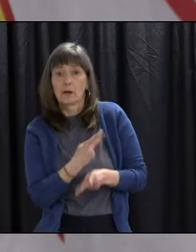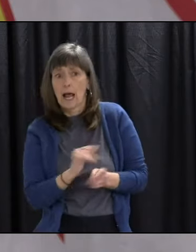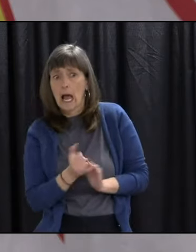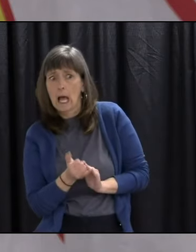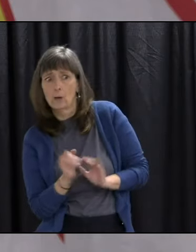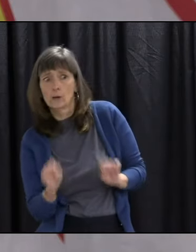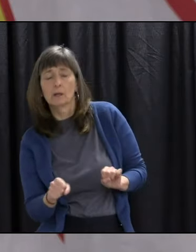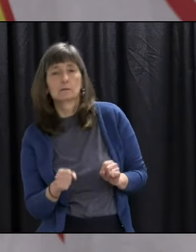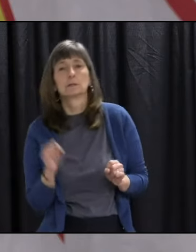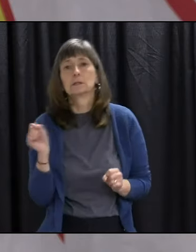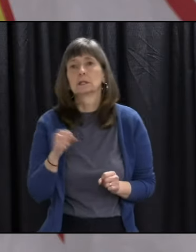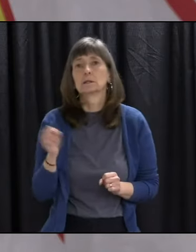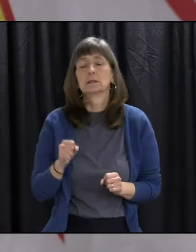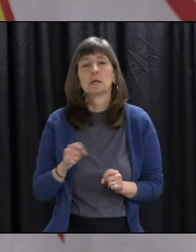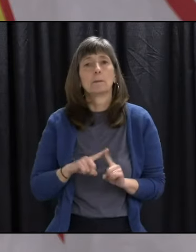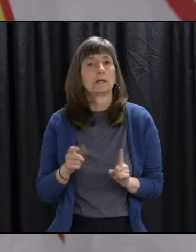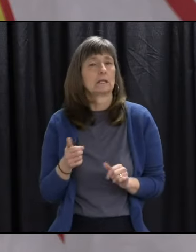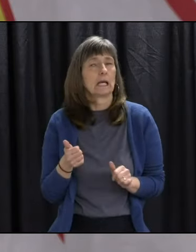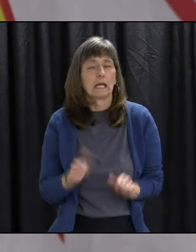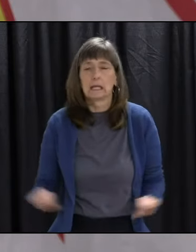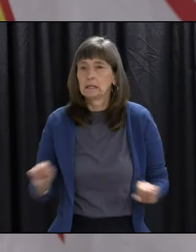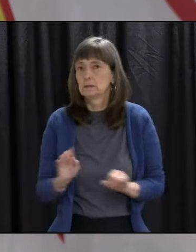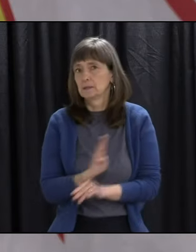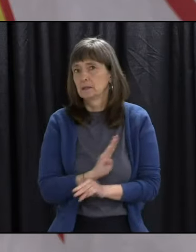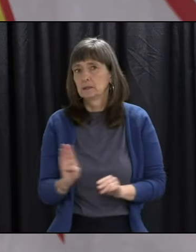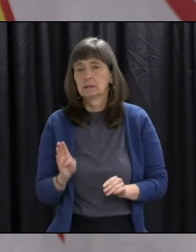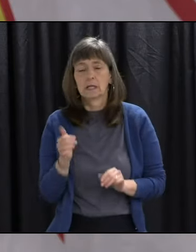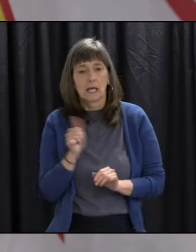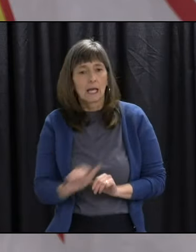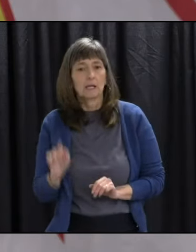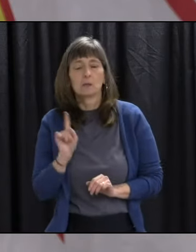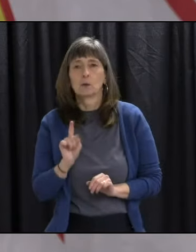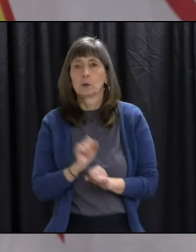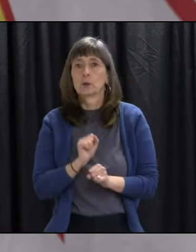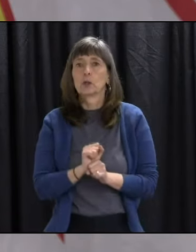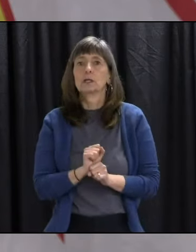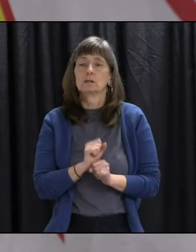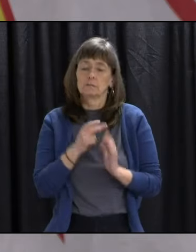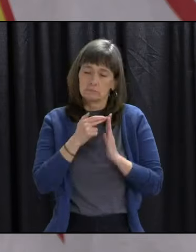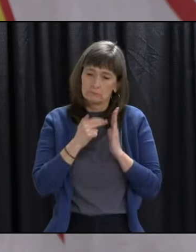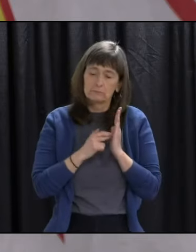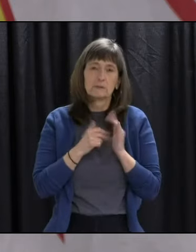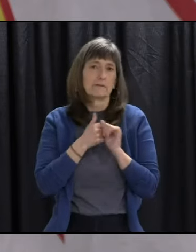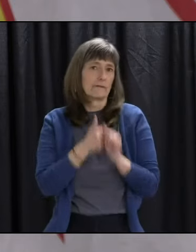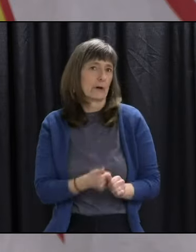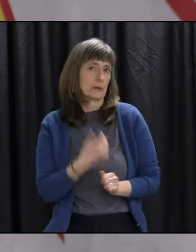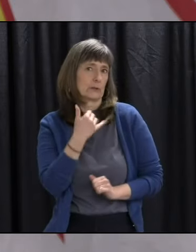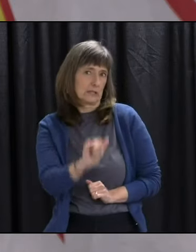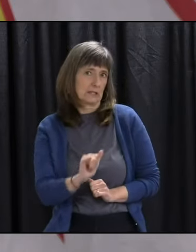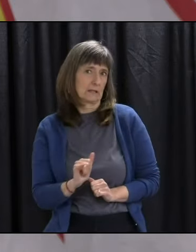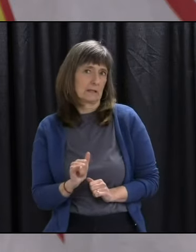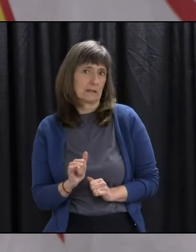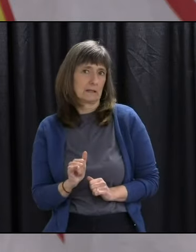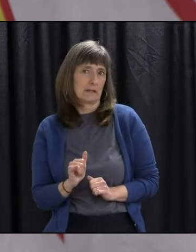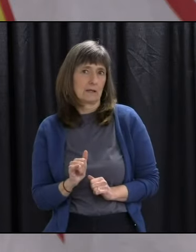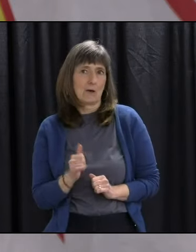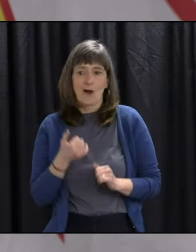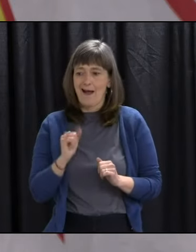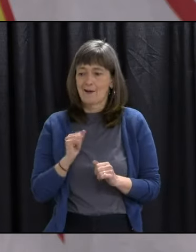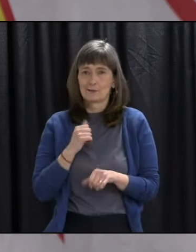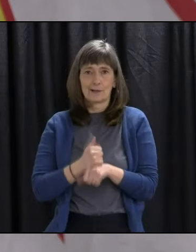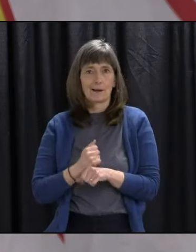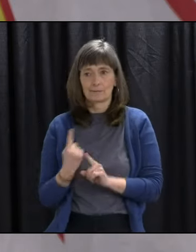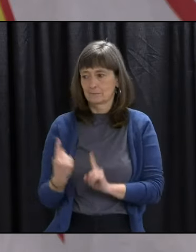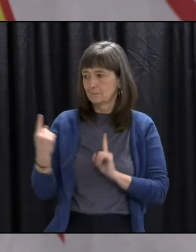the guidelines, for any industry or for anyone that goes to work here would have to be followed. How you put a mechanism for, physical